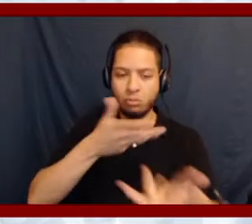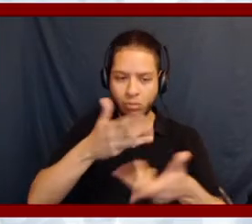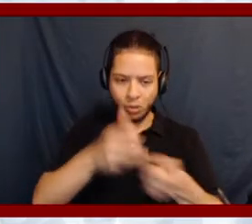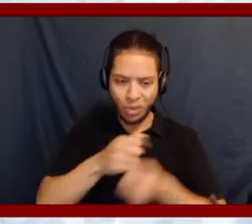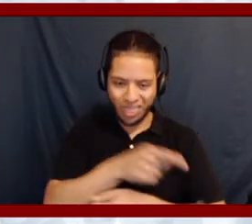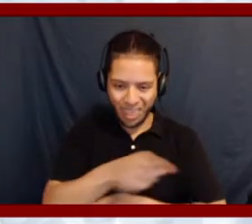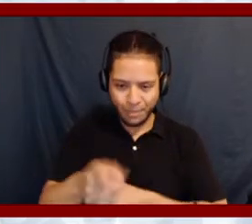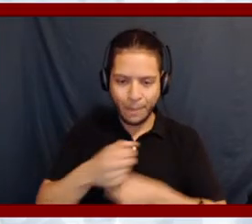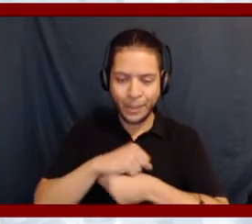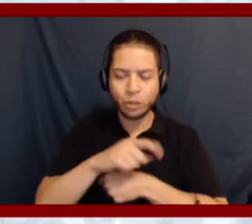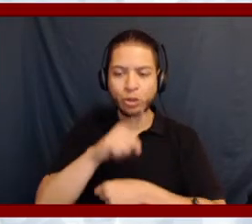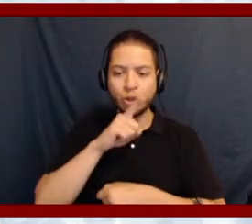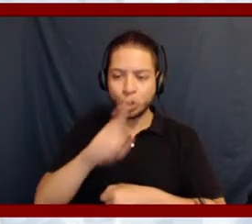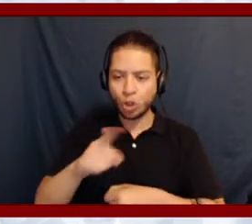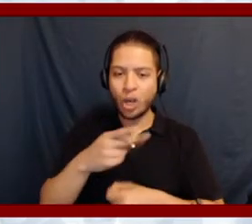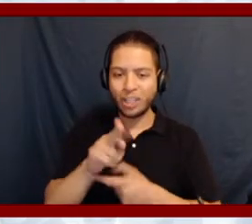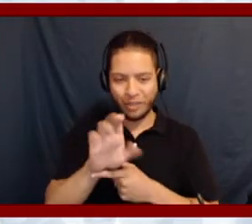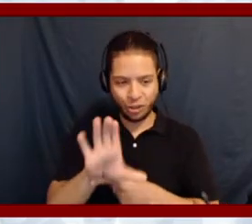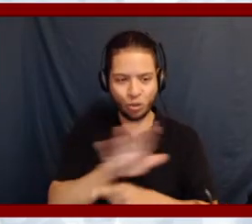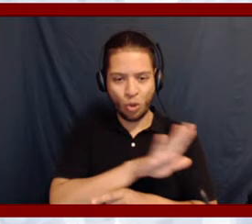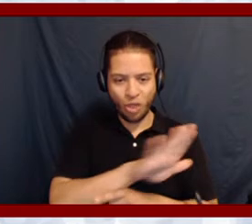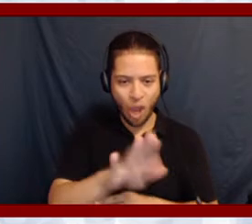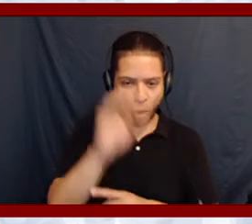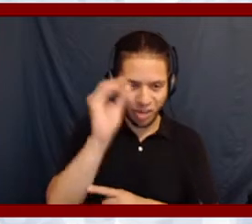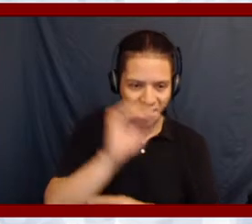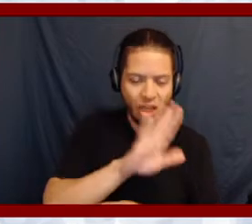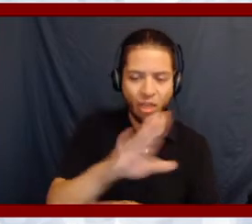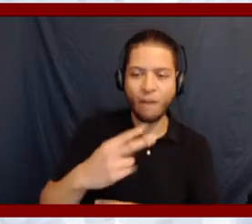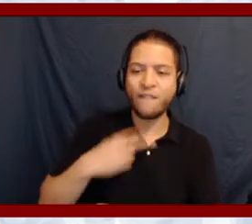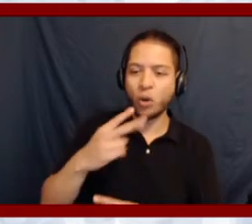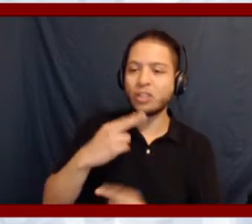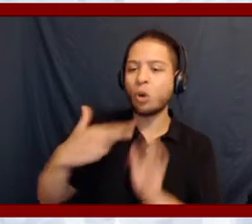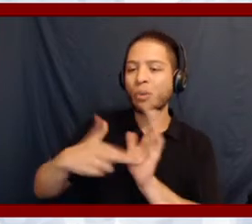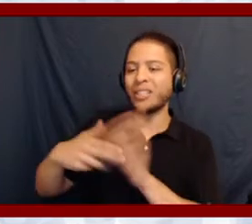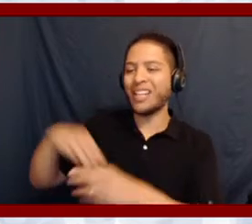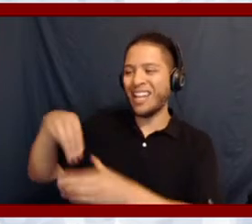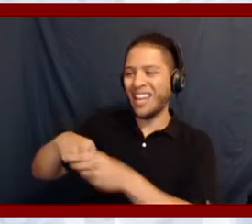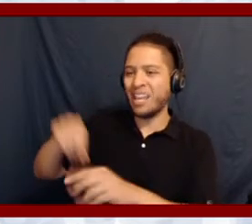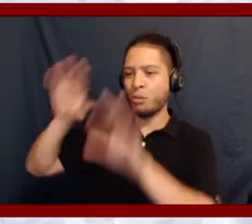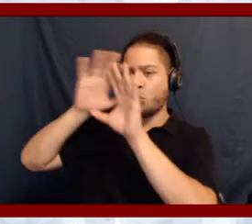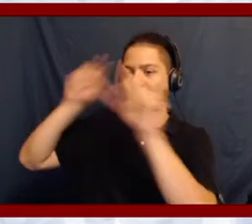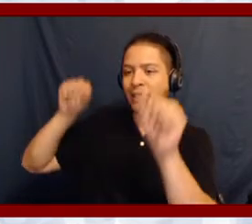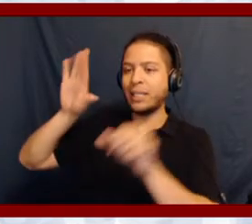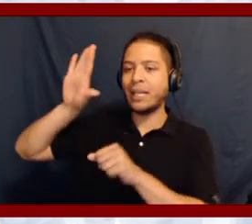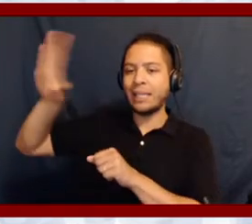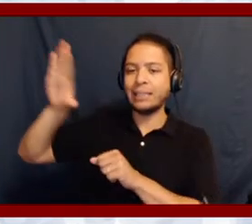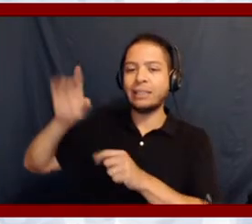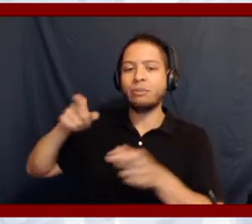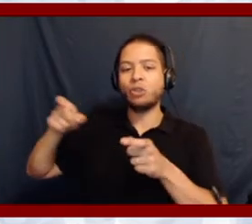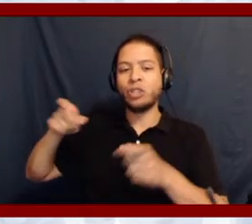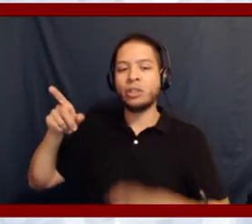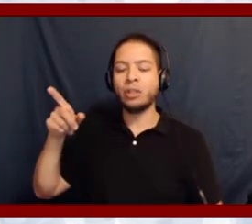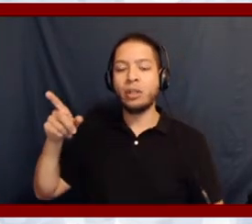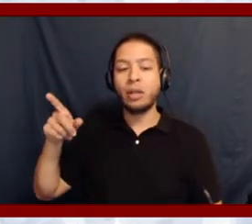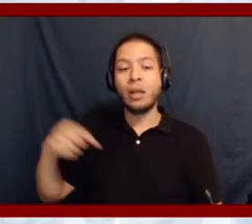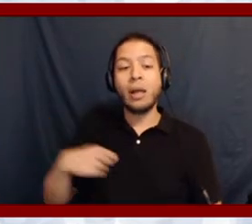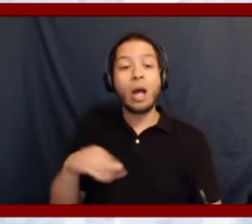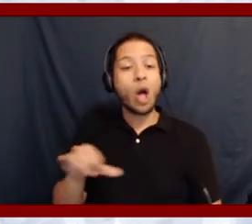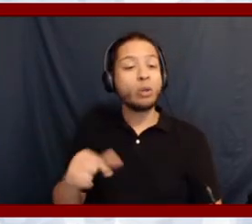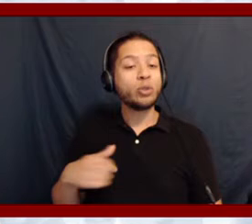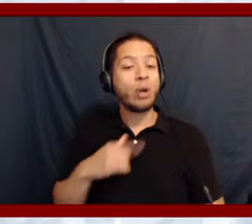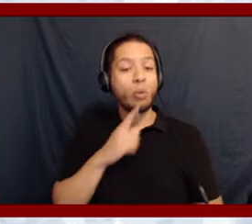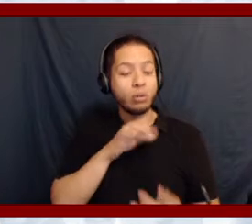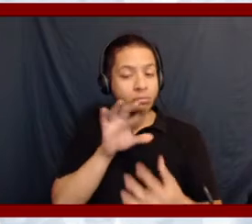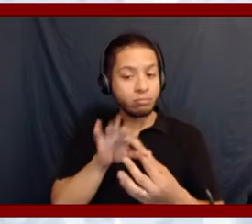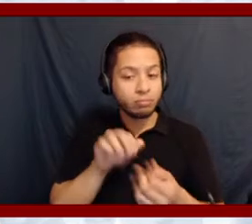are well represented within the administration. I'll also look forward to working with the new executive director of the White House Initiative on HBCUs when